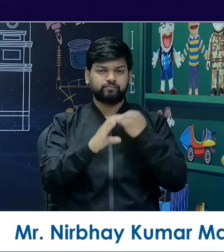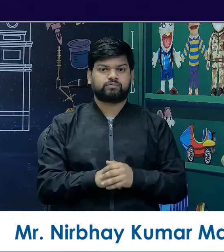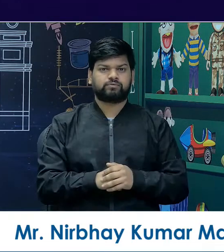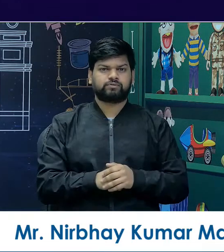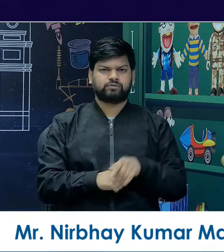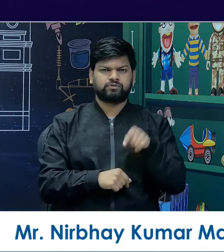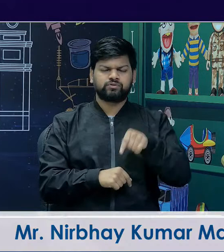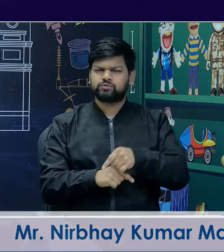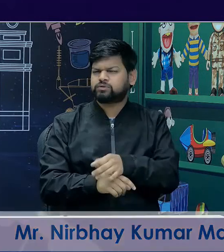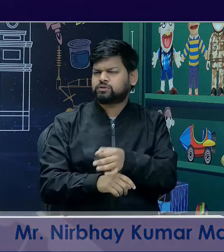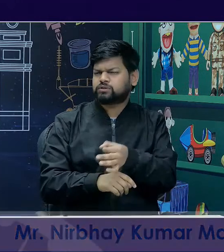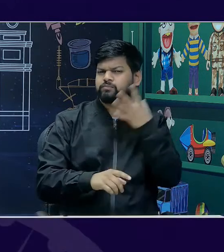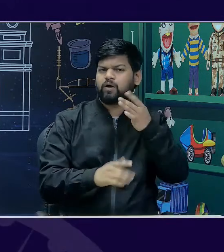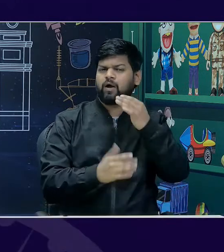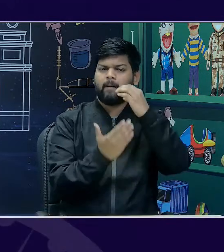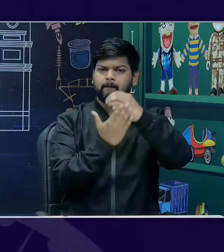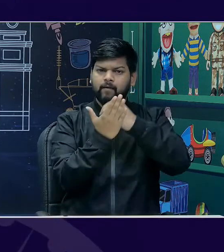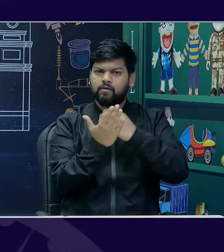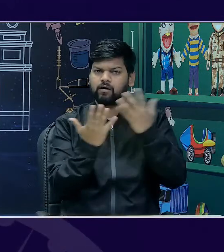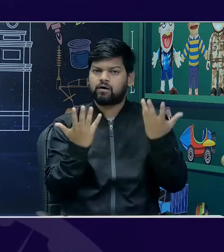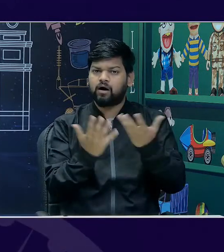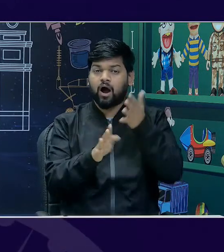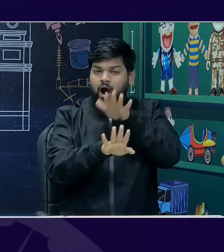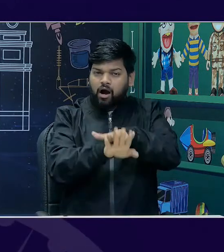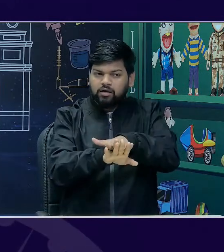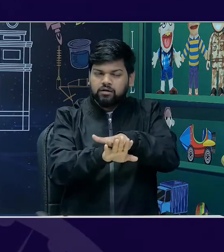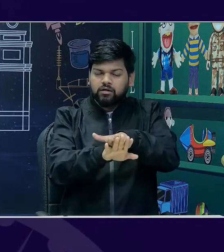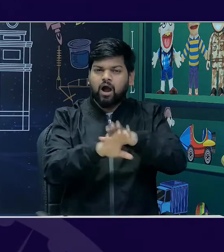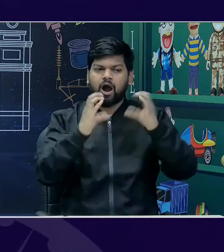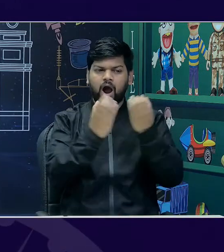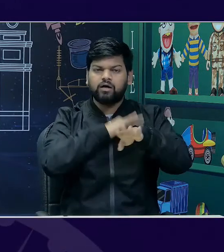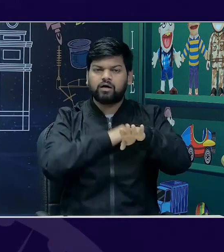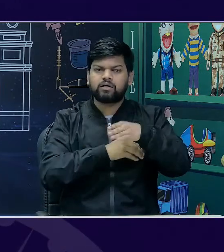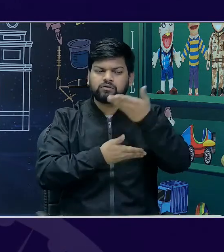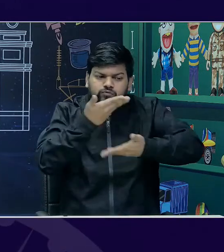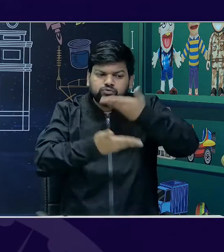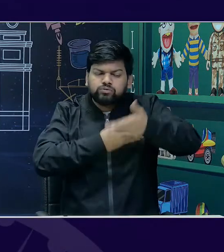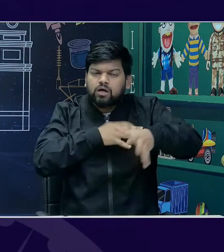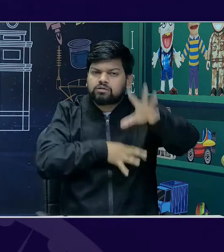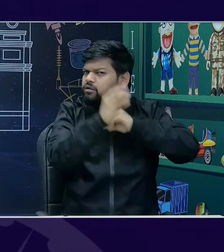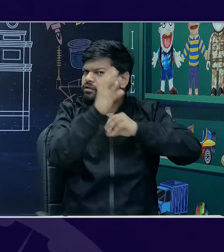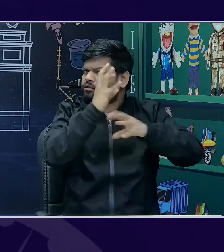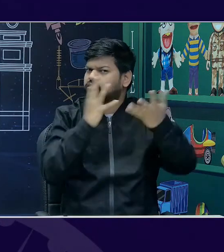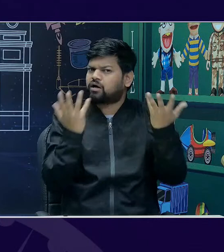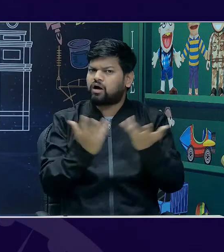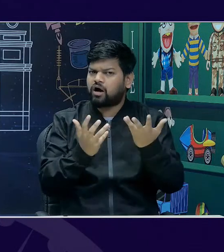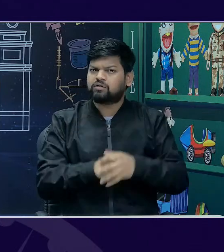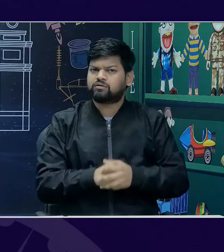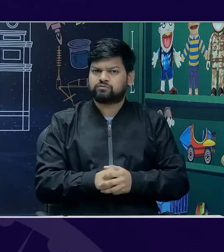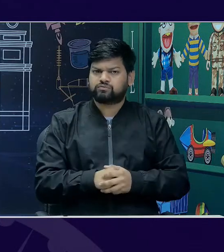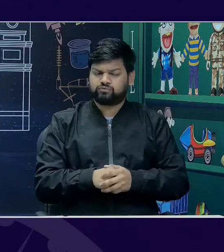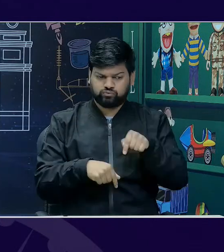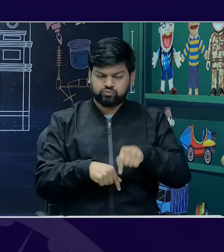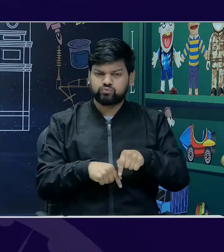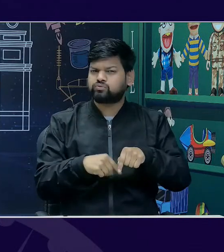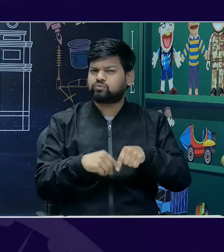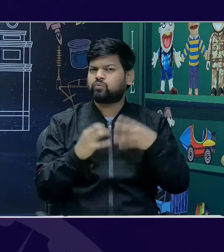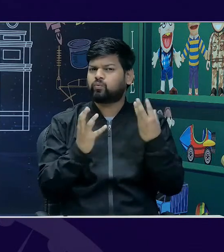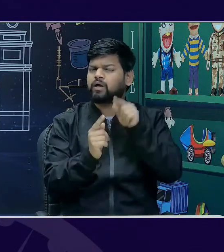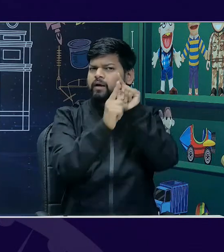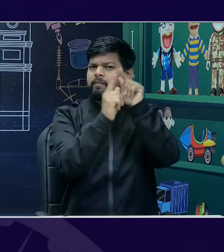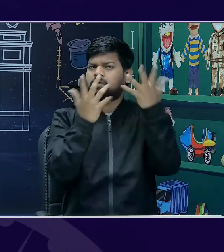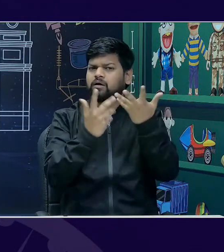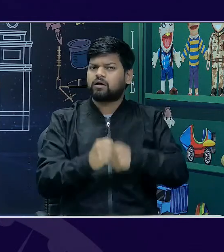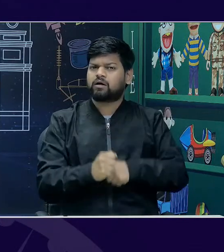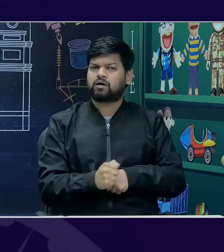Teaching Learning Interventions for Inclusive Classroom, where we try to raise awareness about inclusive classroom setup. So